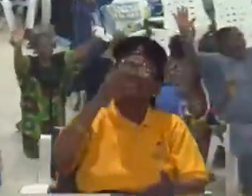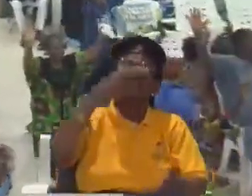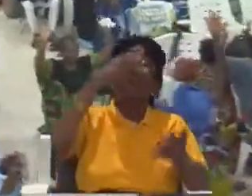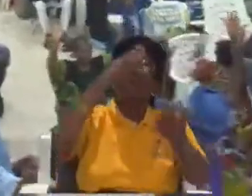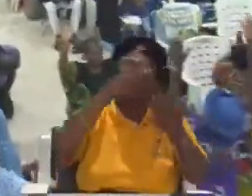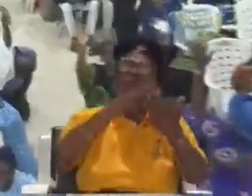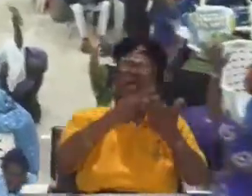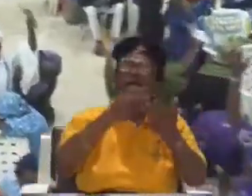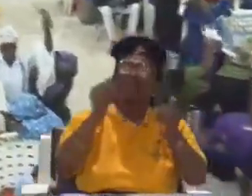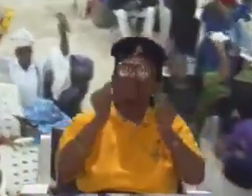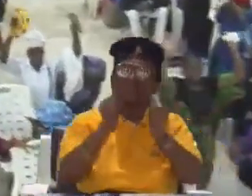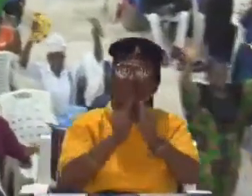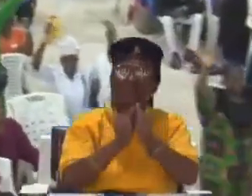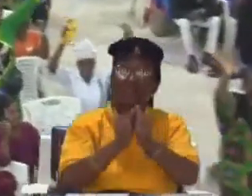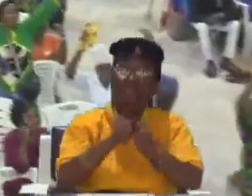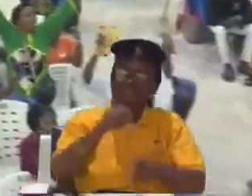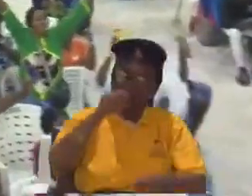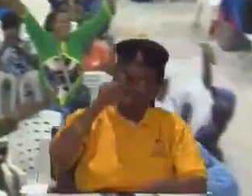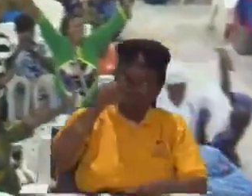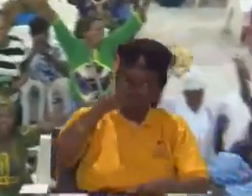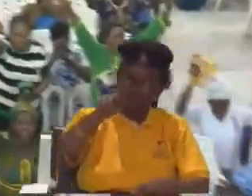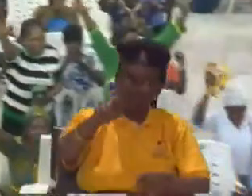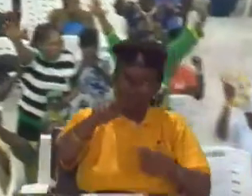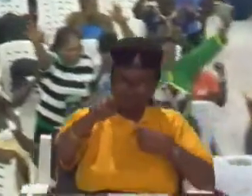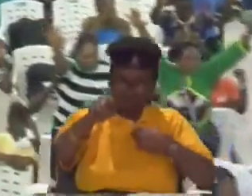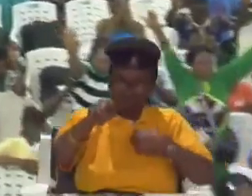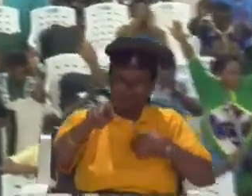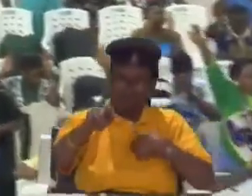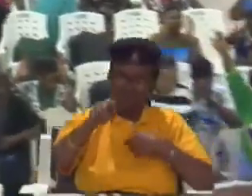O ti dara fun o.